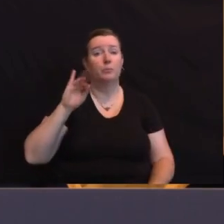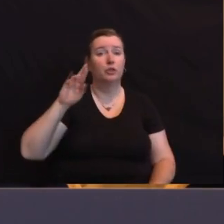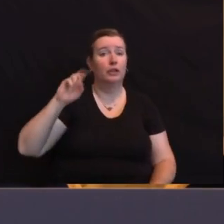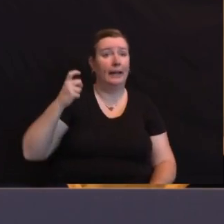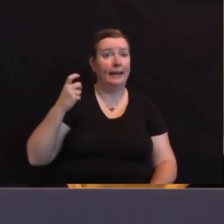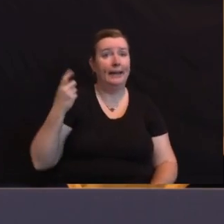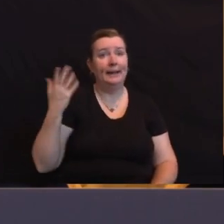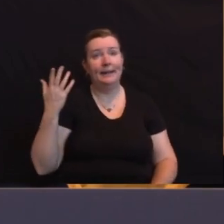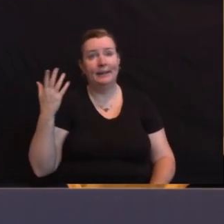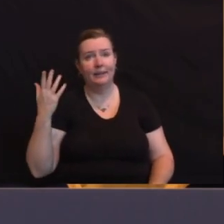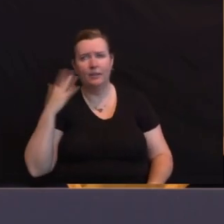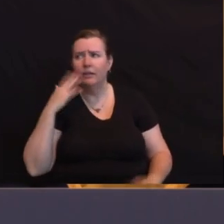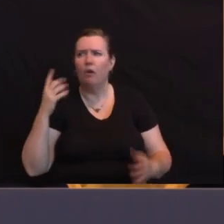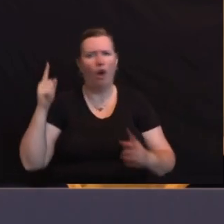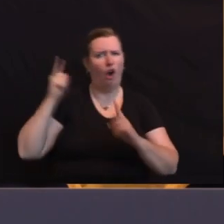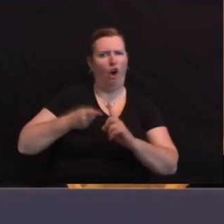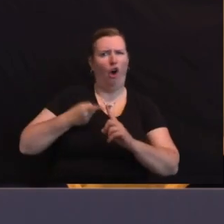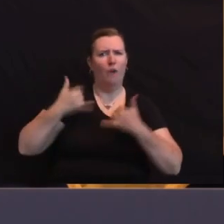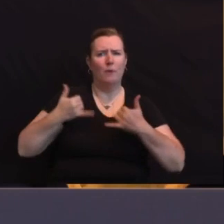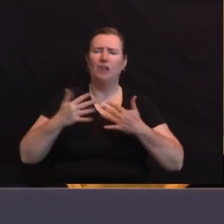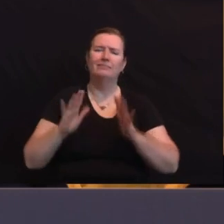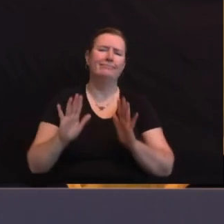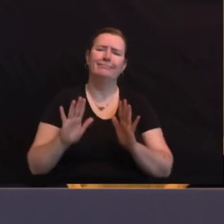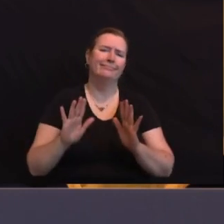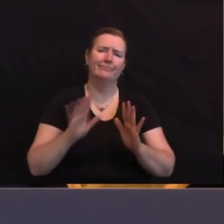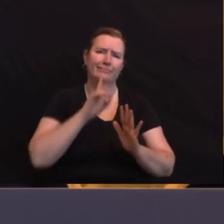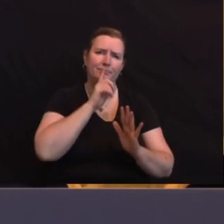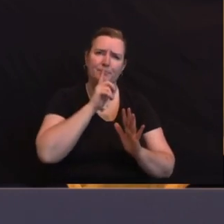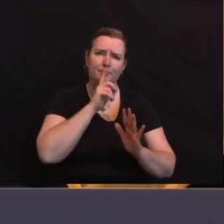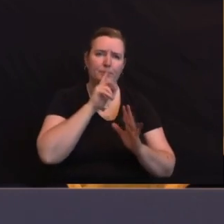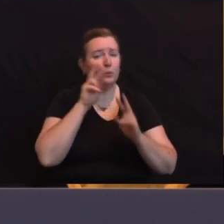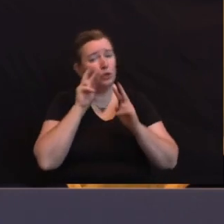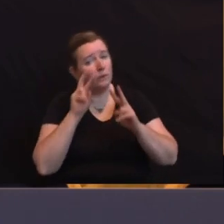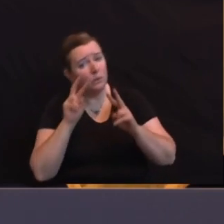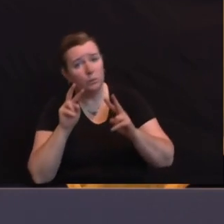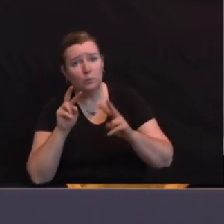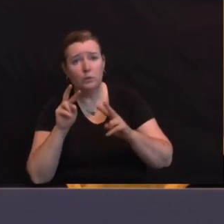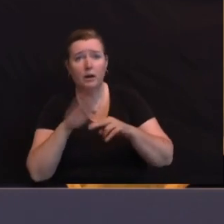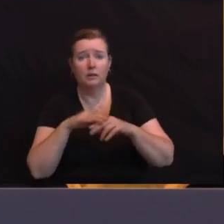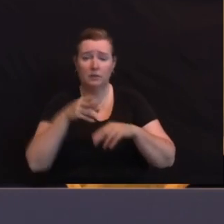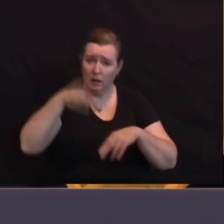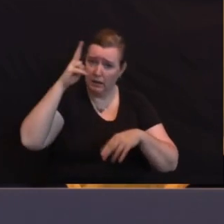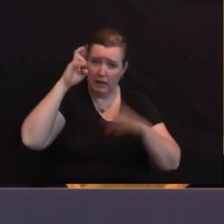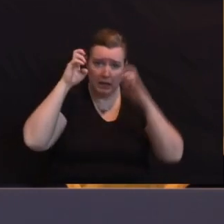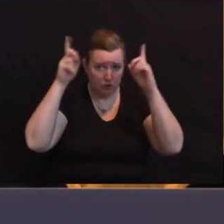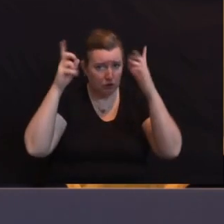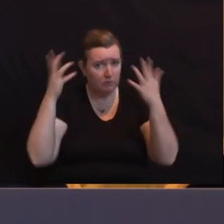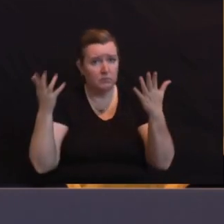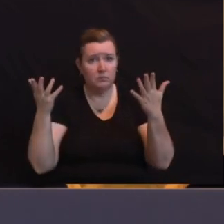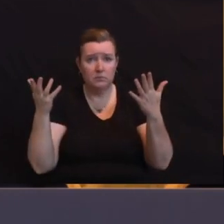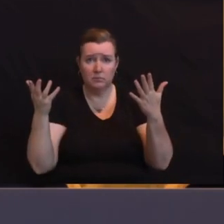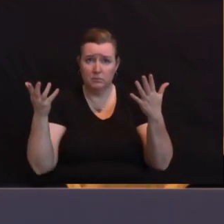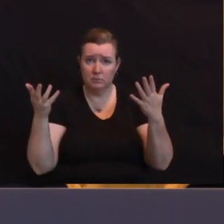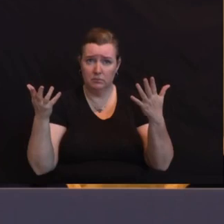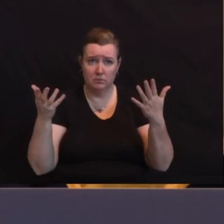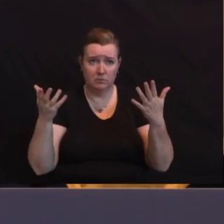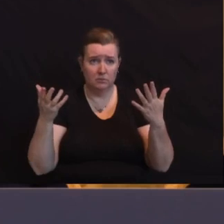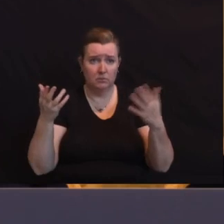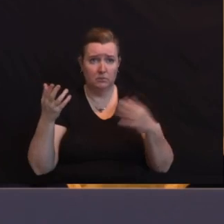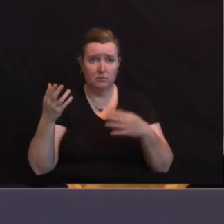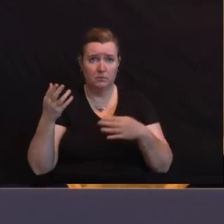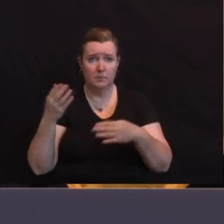spread, yes, at higher ed, no question, that's a focus, and that'll be a BINAX focus, I know, for you, in terms of where we get the testing, but it's also the